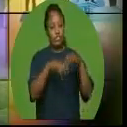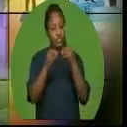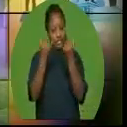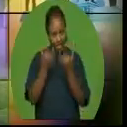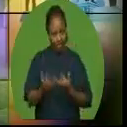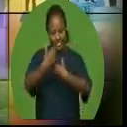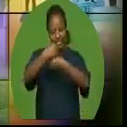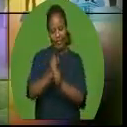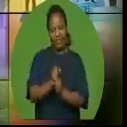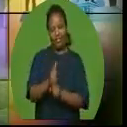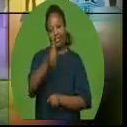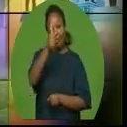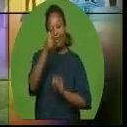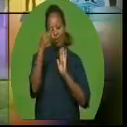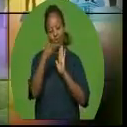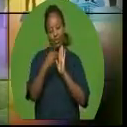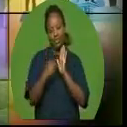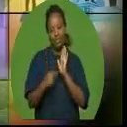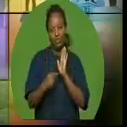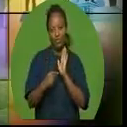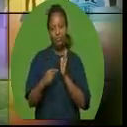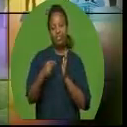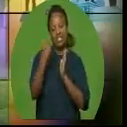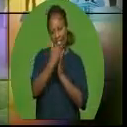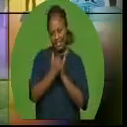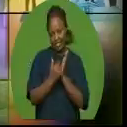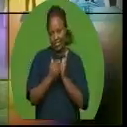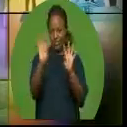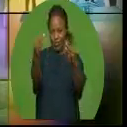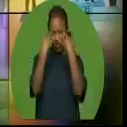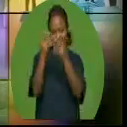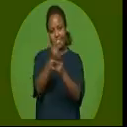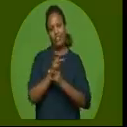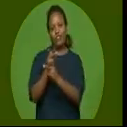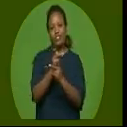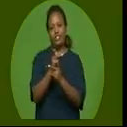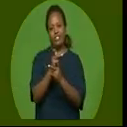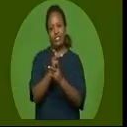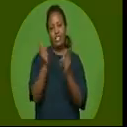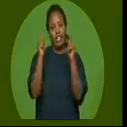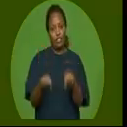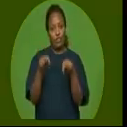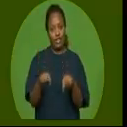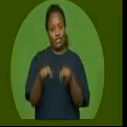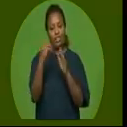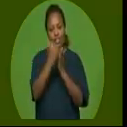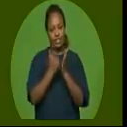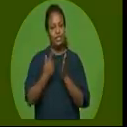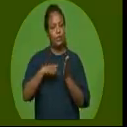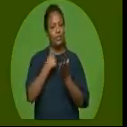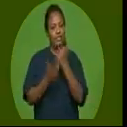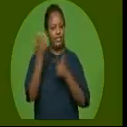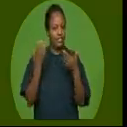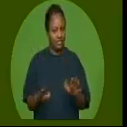Students, let me now summarize the main points of the lesson. Watch carefully. In today's lesson,